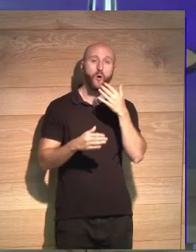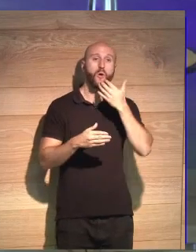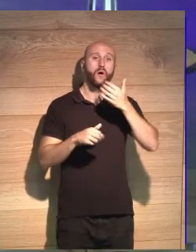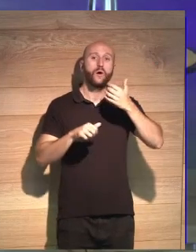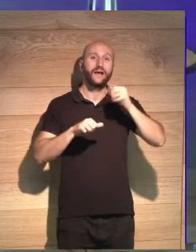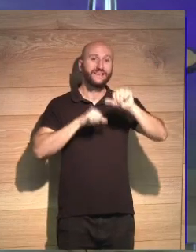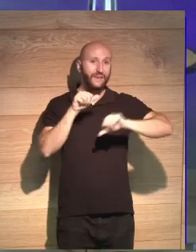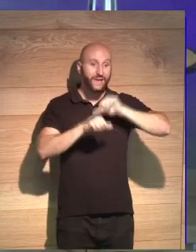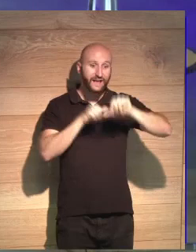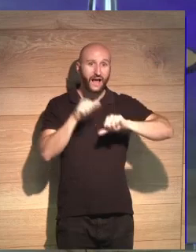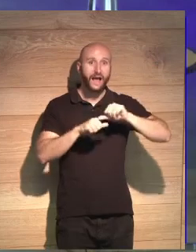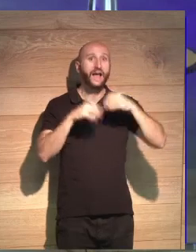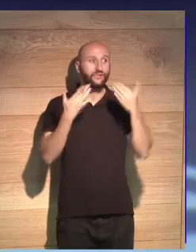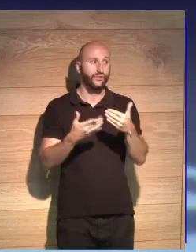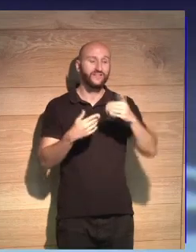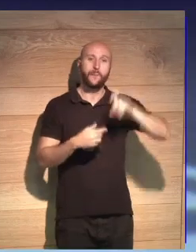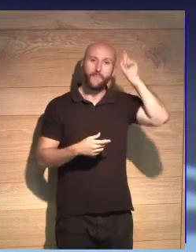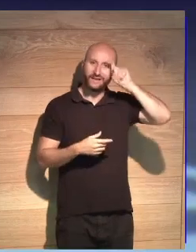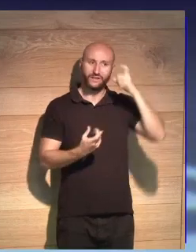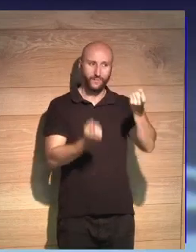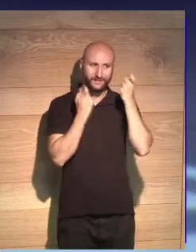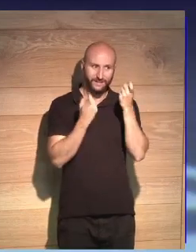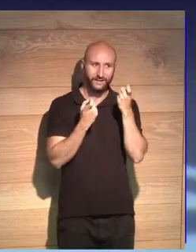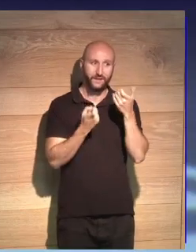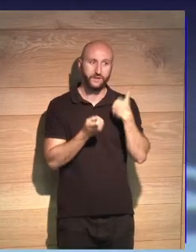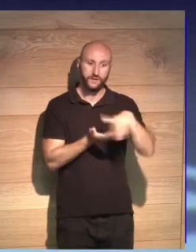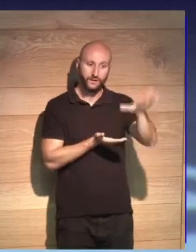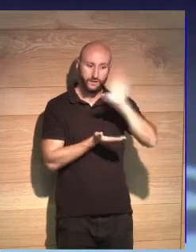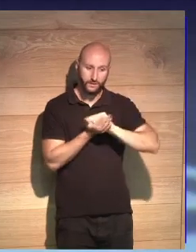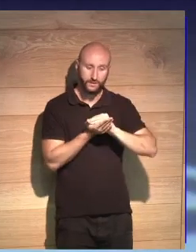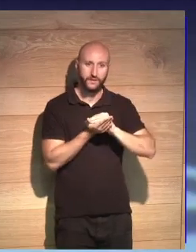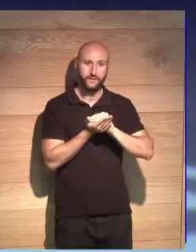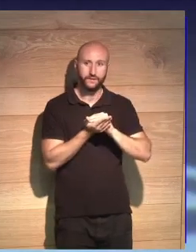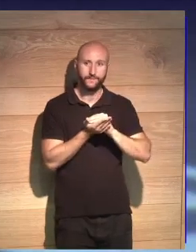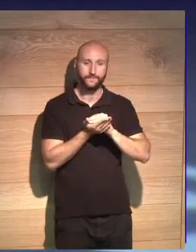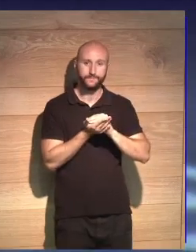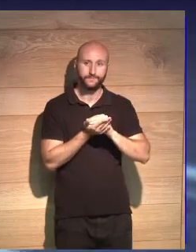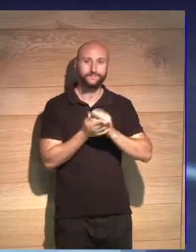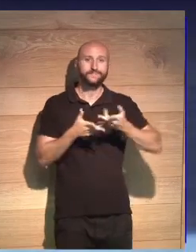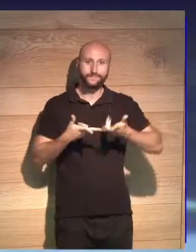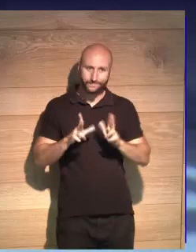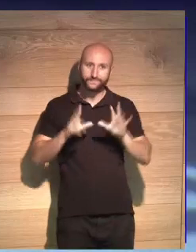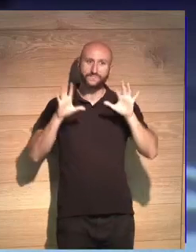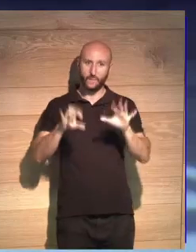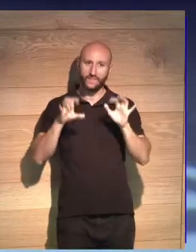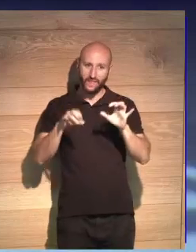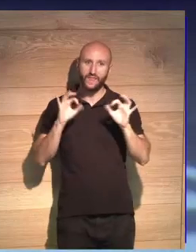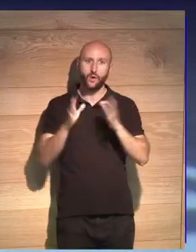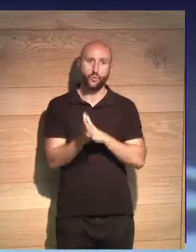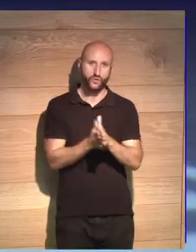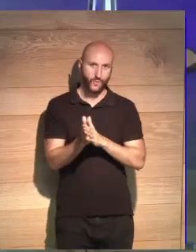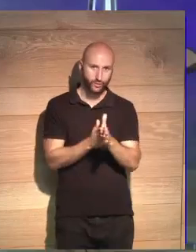In education, how to teach some chemistry contents. Well, we don't know about this, but we can